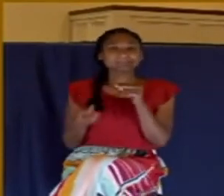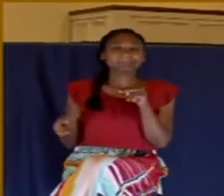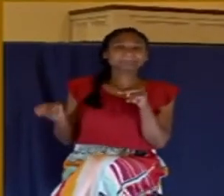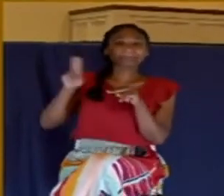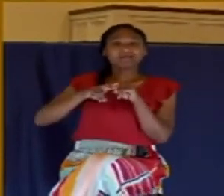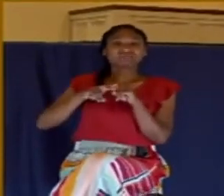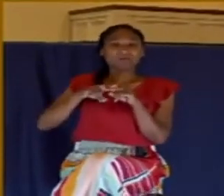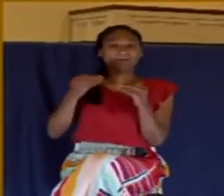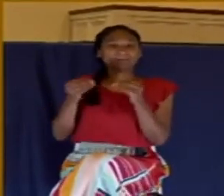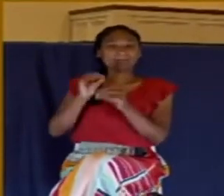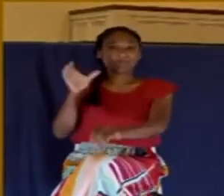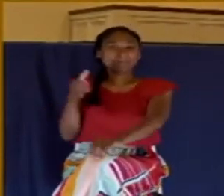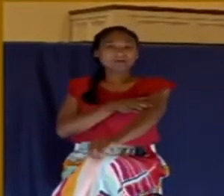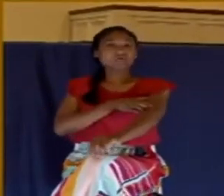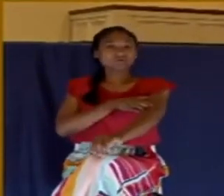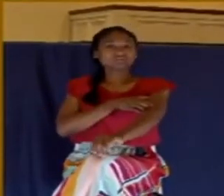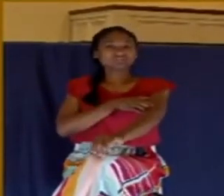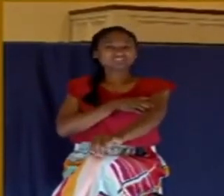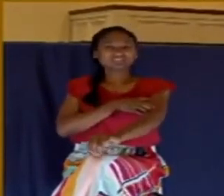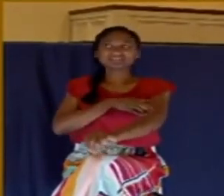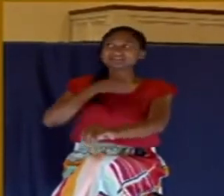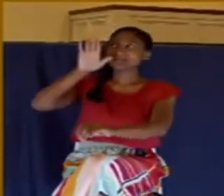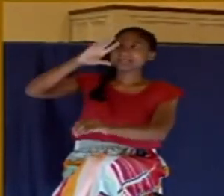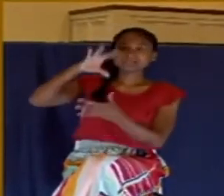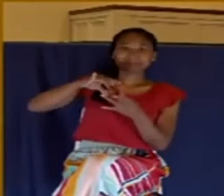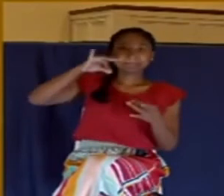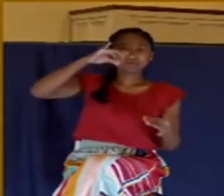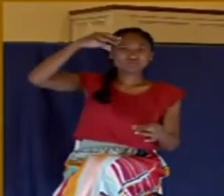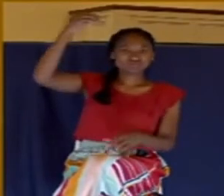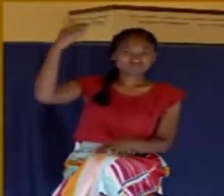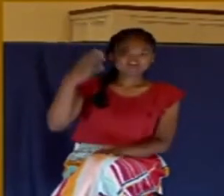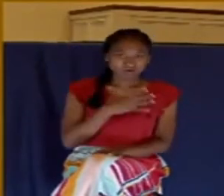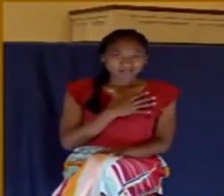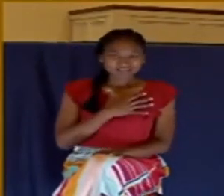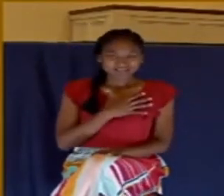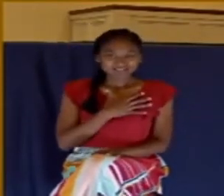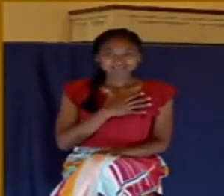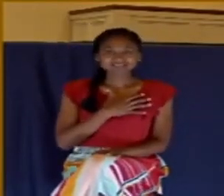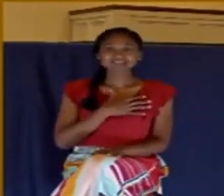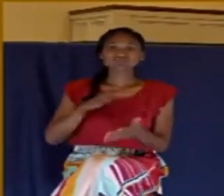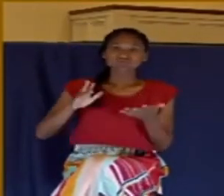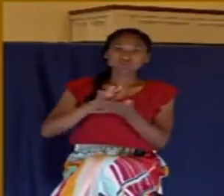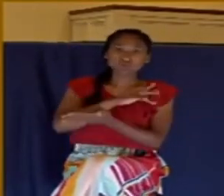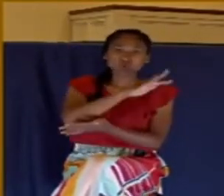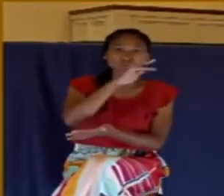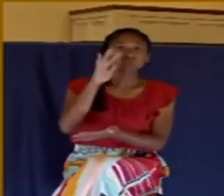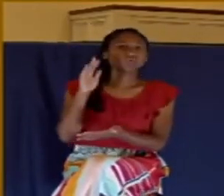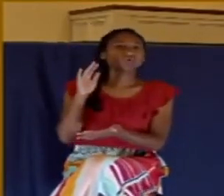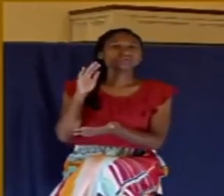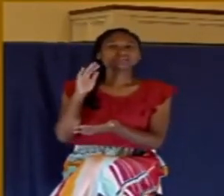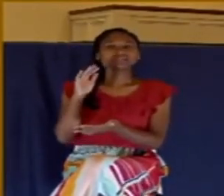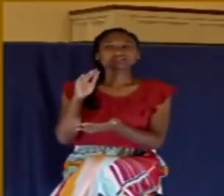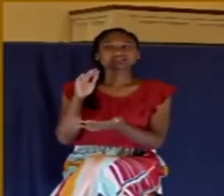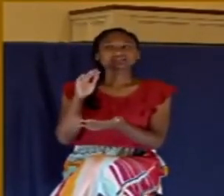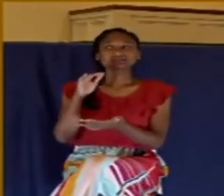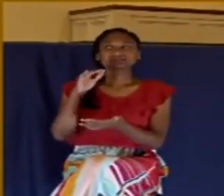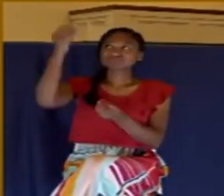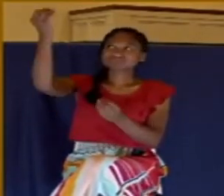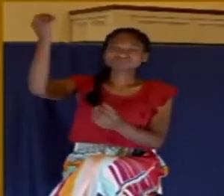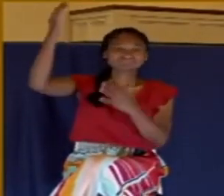a power. There's a spirit of grace. There's a spirit of glory that comes upon